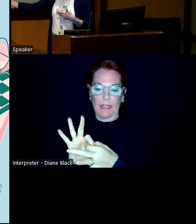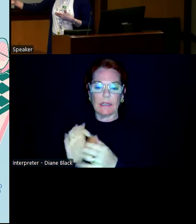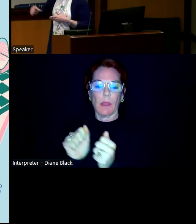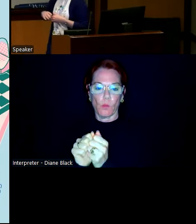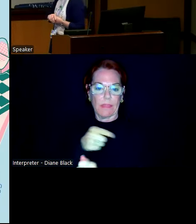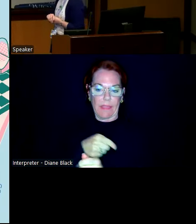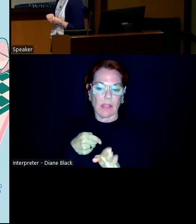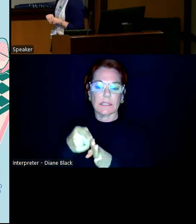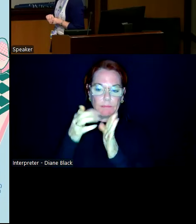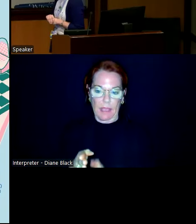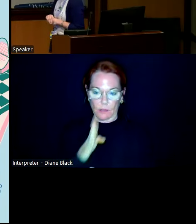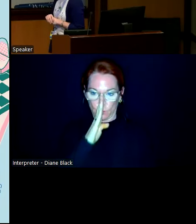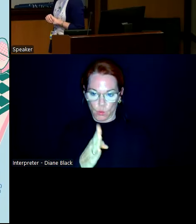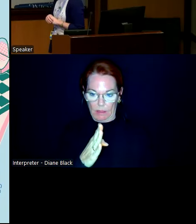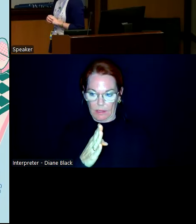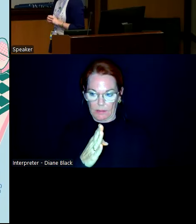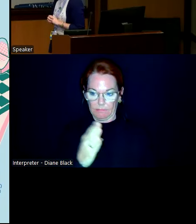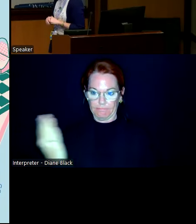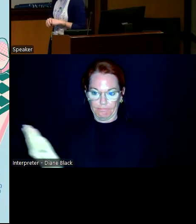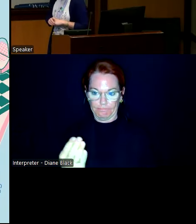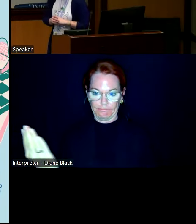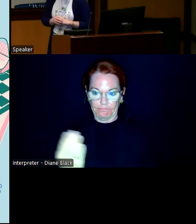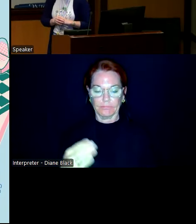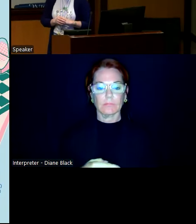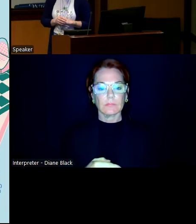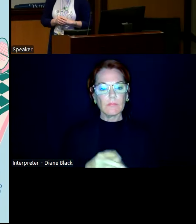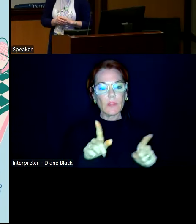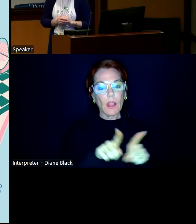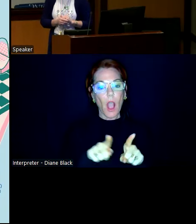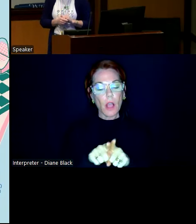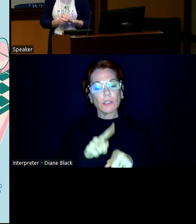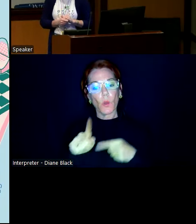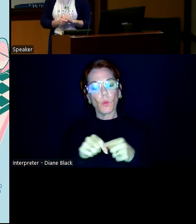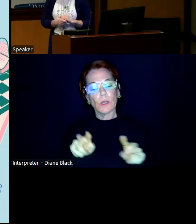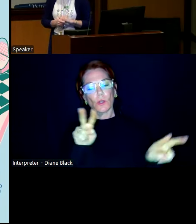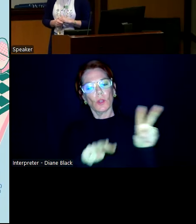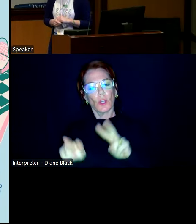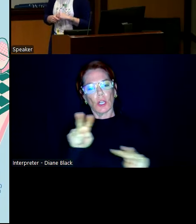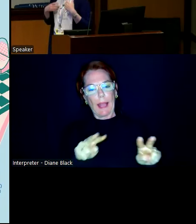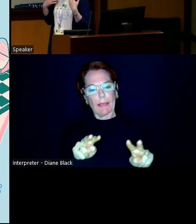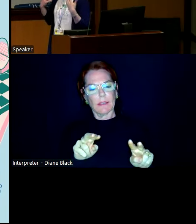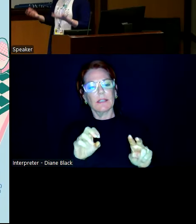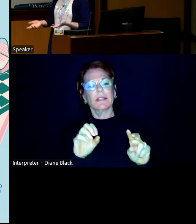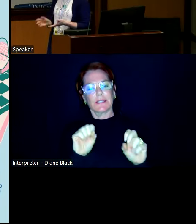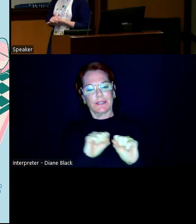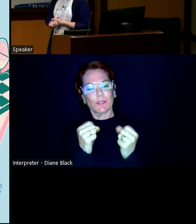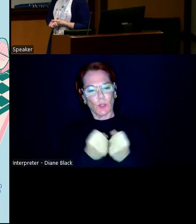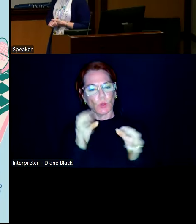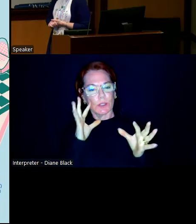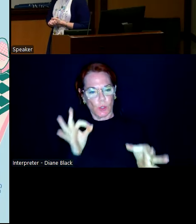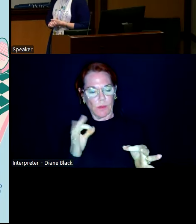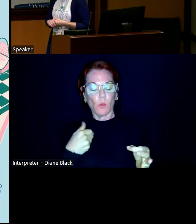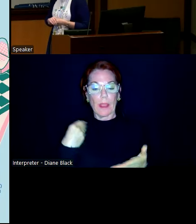coming to. And then a huge part of it too is just looking at those social determinants of health. We send financial